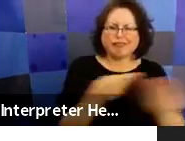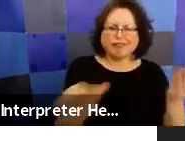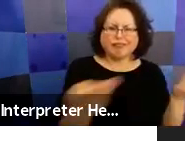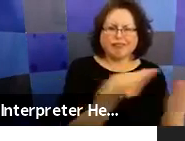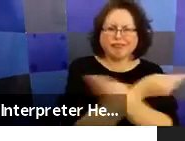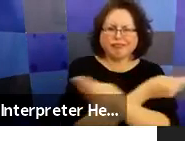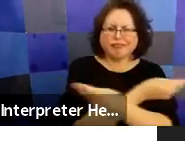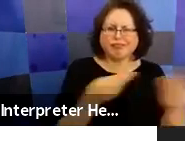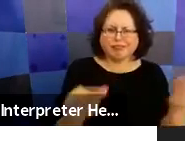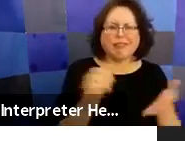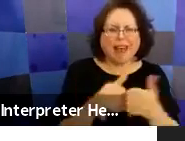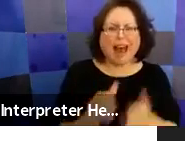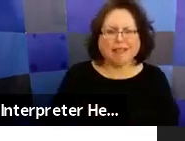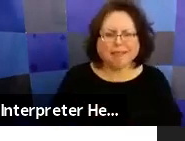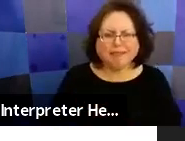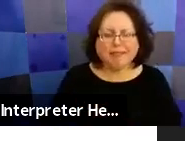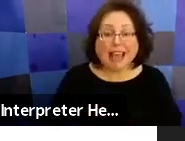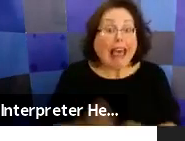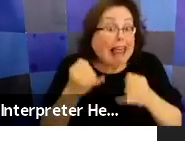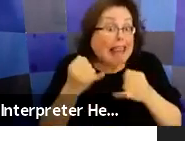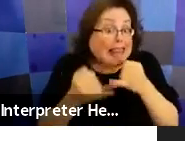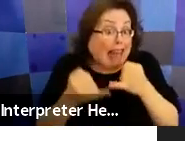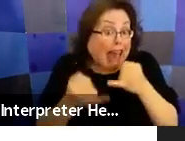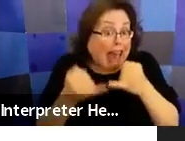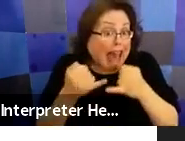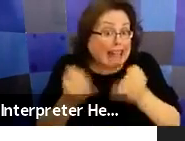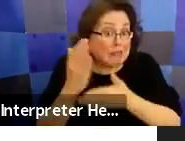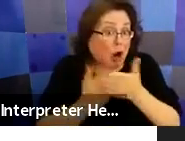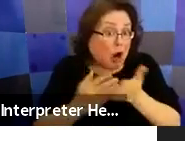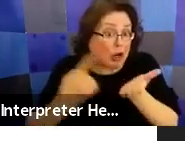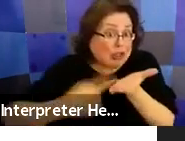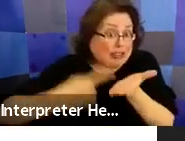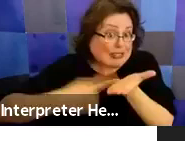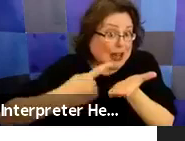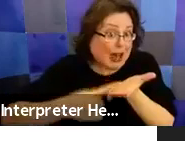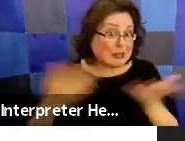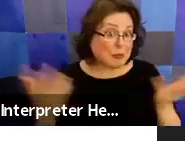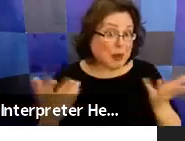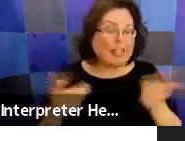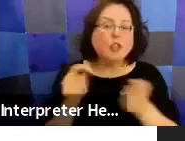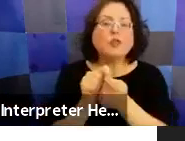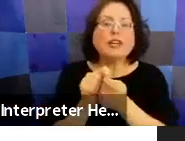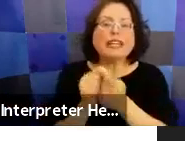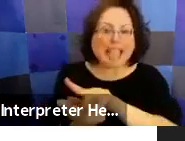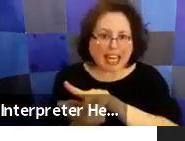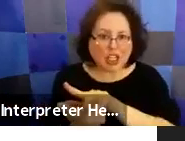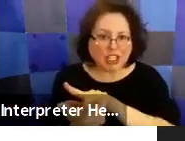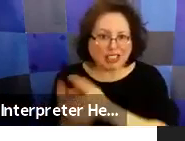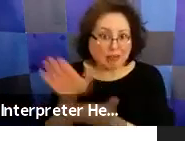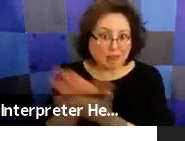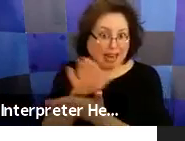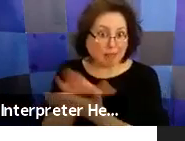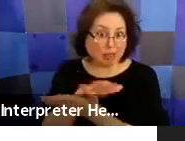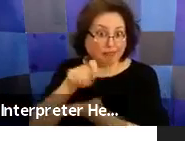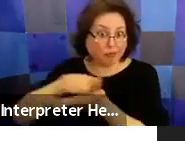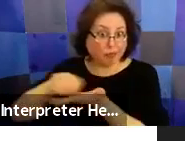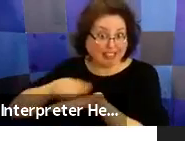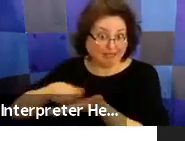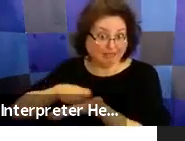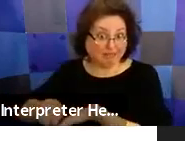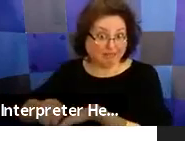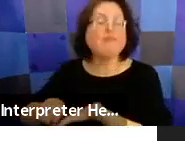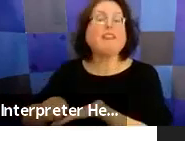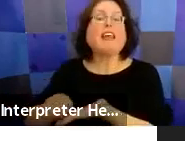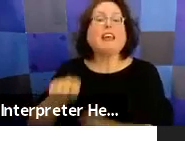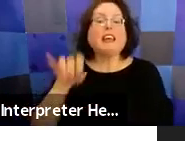language. And the last thing I want to talk about today is translation. This is another thing